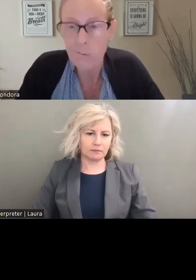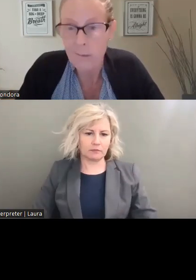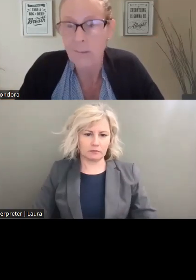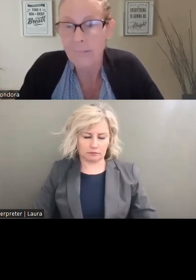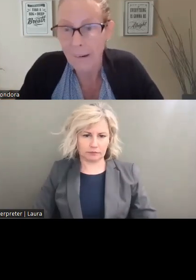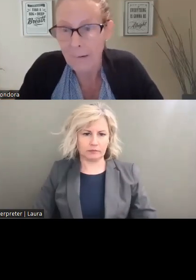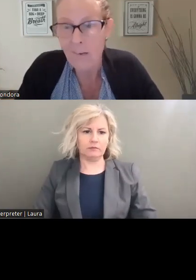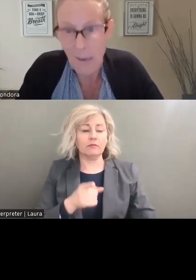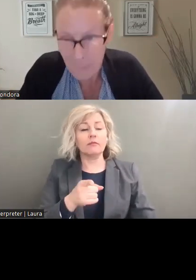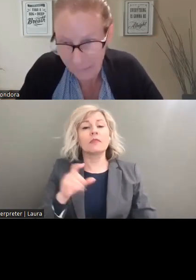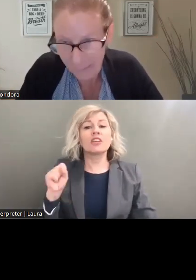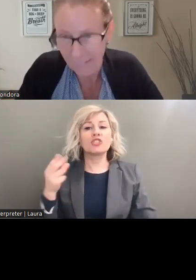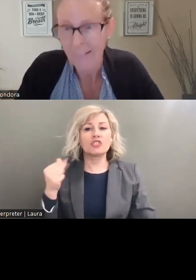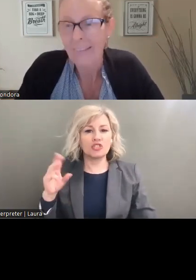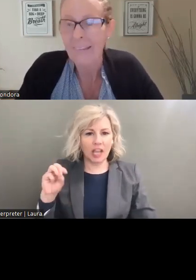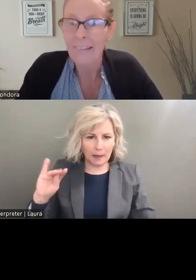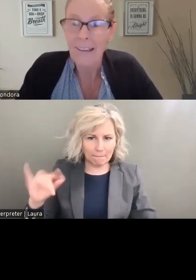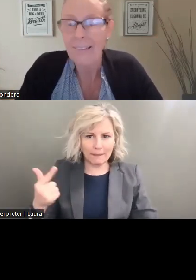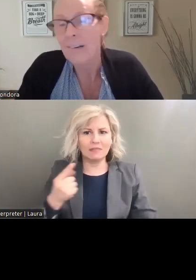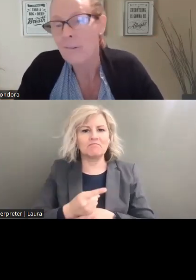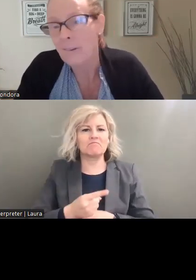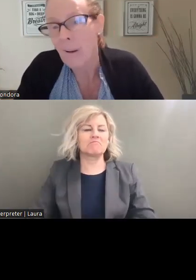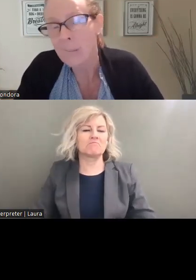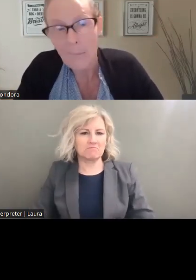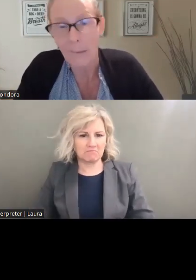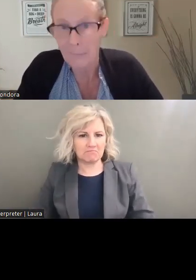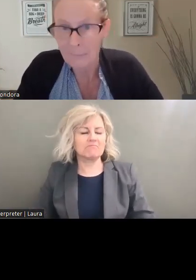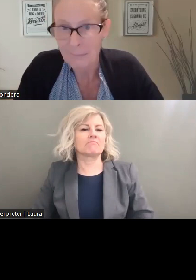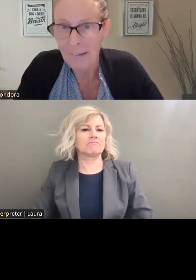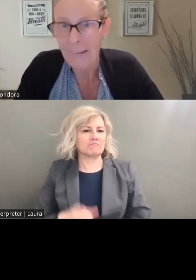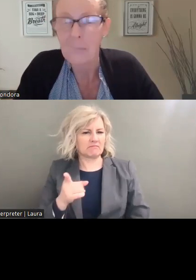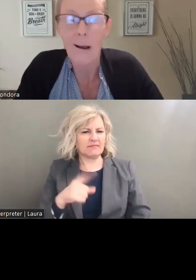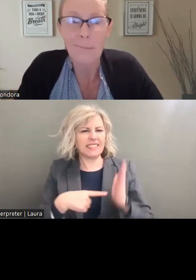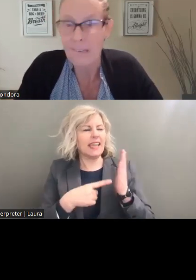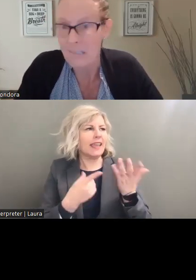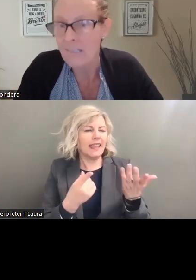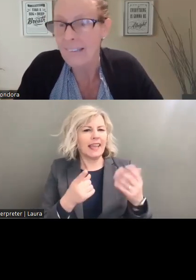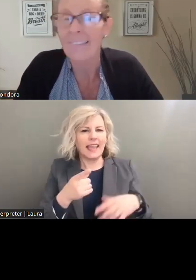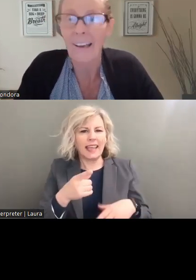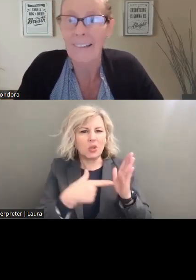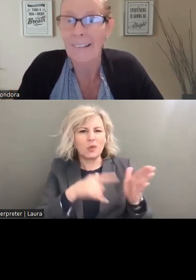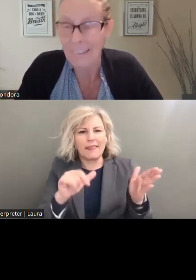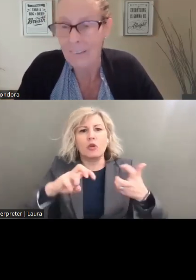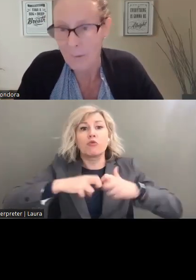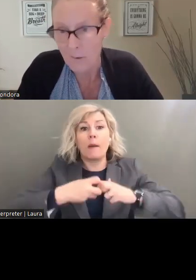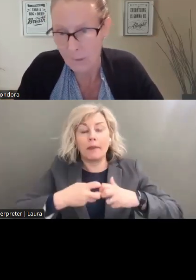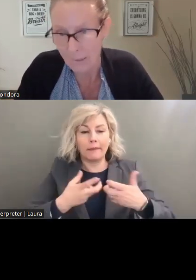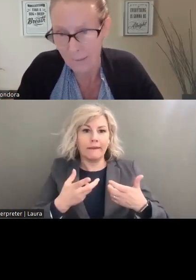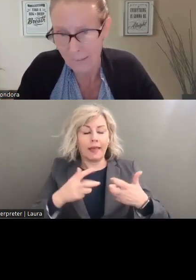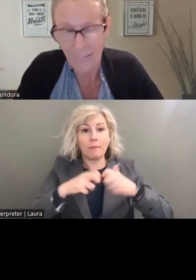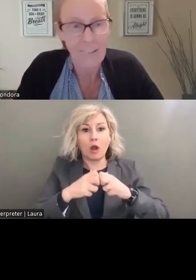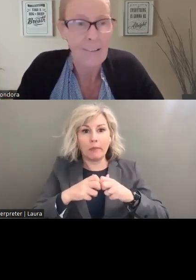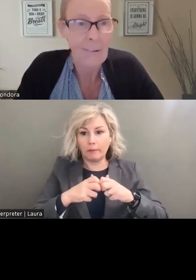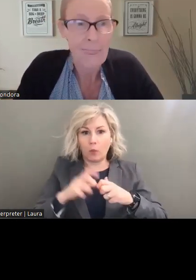saying those words are very shaming. They indicate that there's a problem, right? And that the problem exists inside the